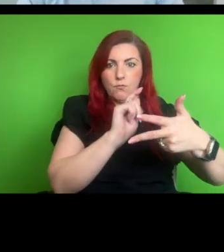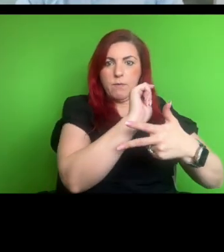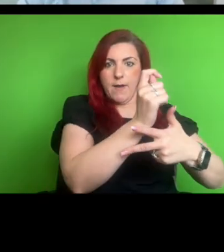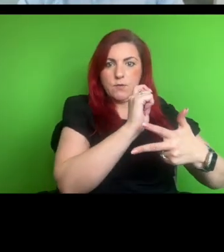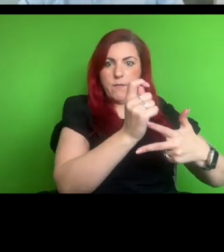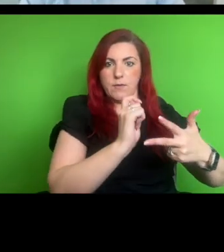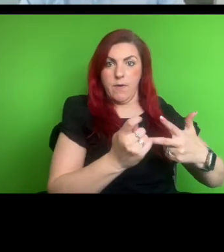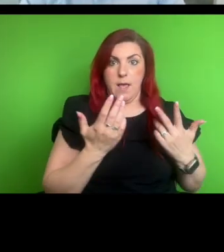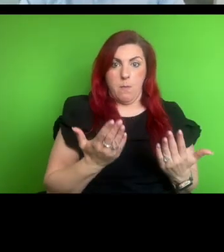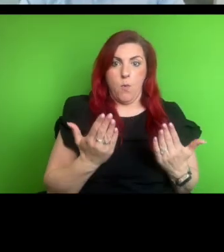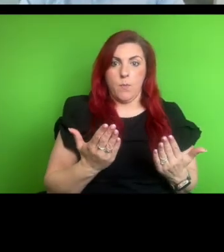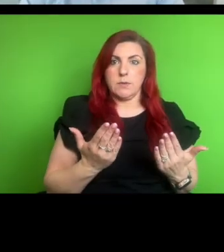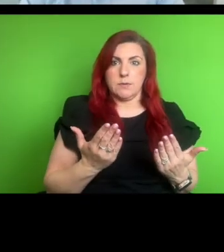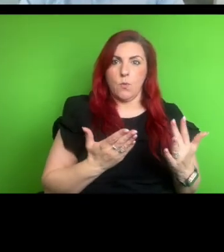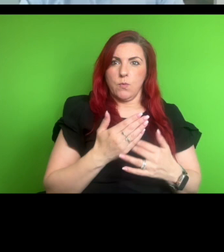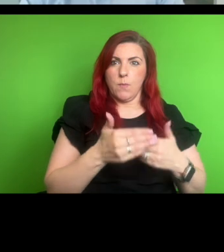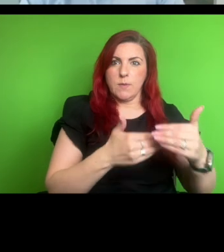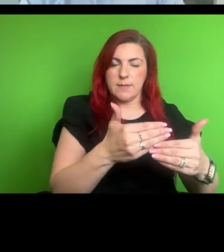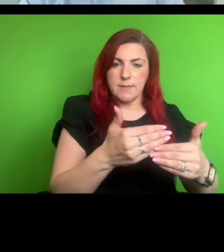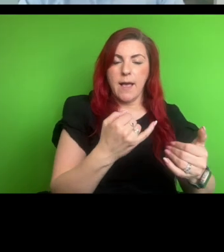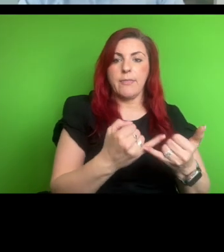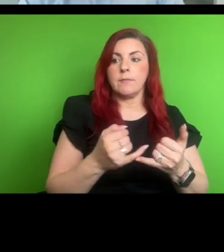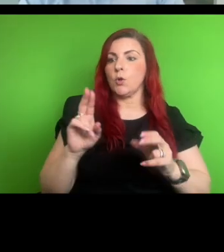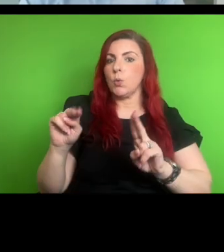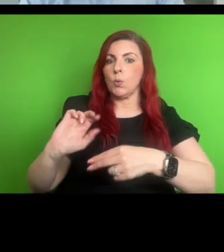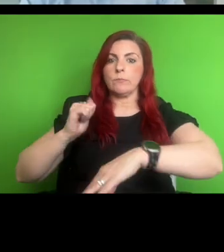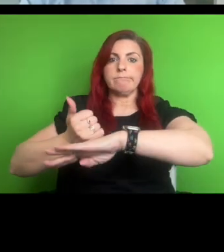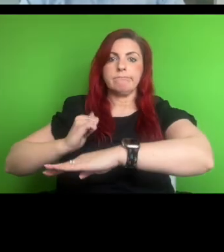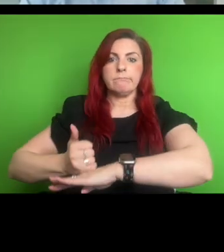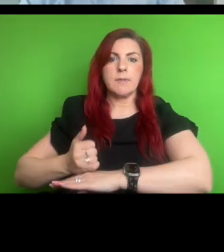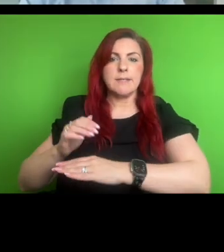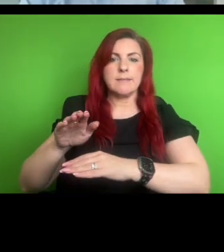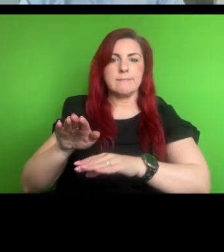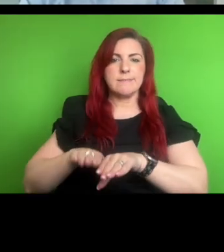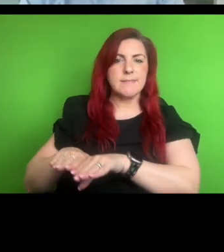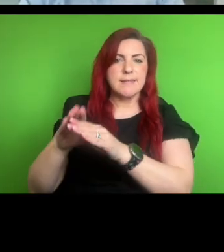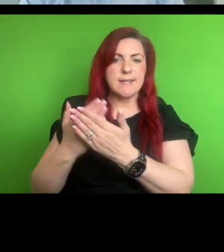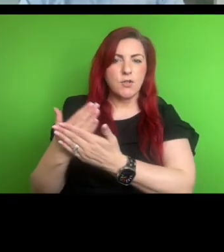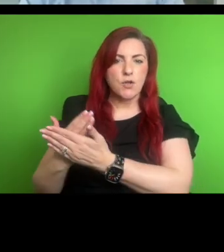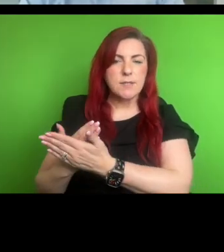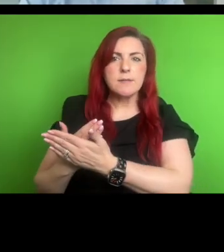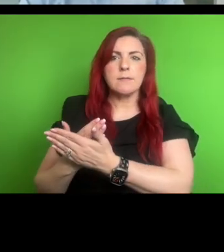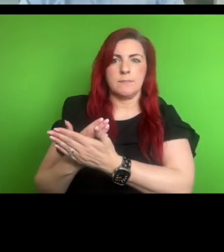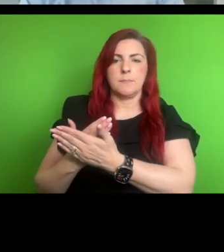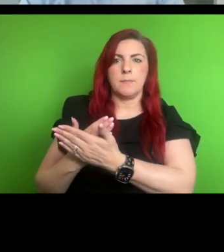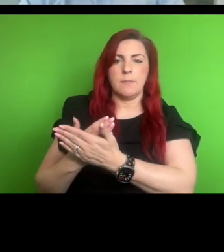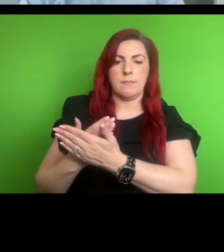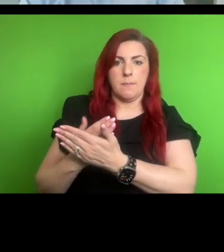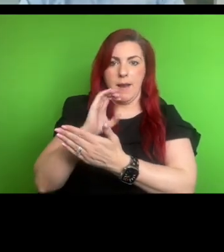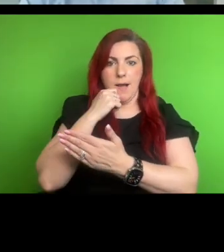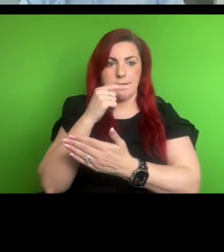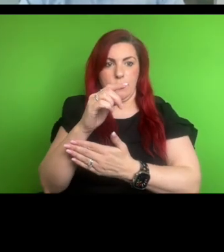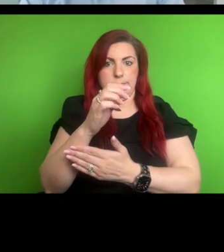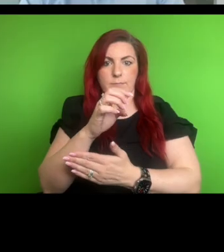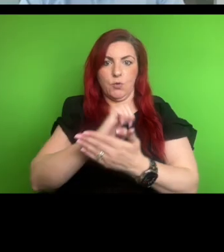And the new standards that are being developed under the mandate from the European Commission are the